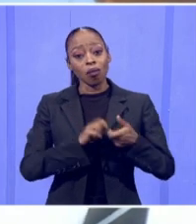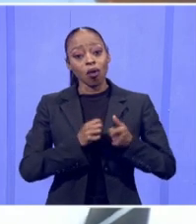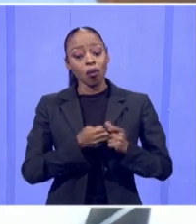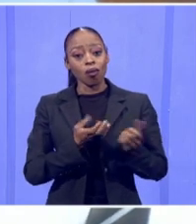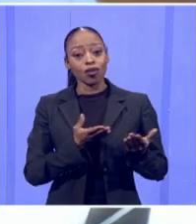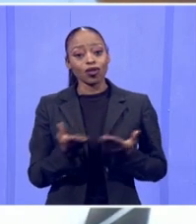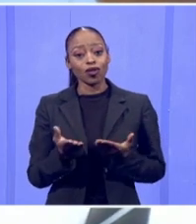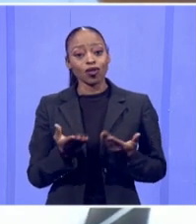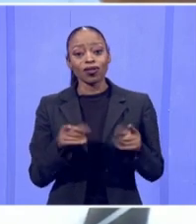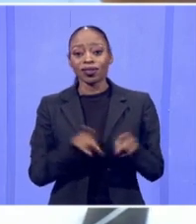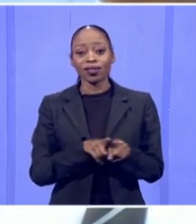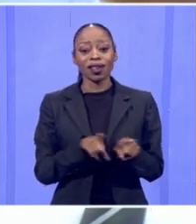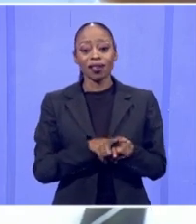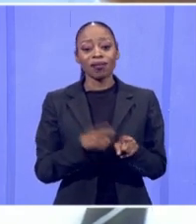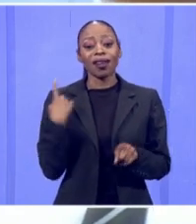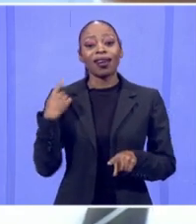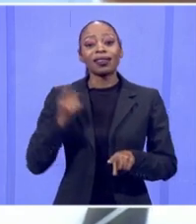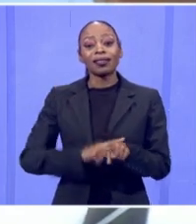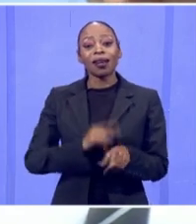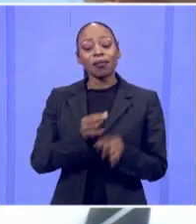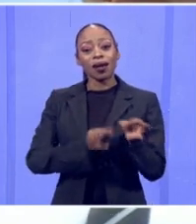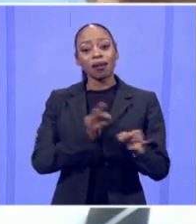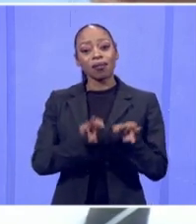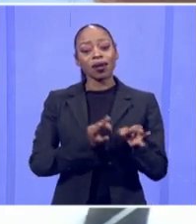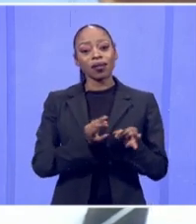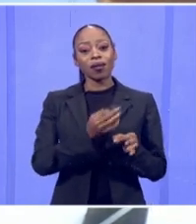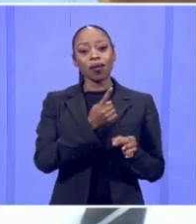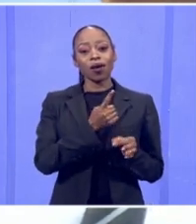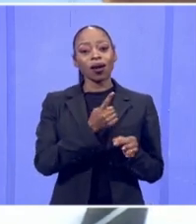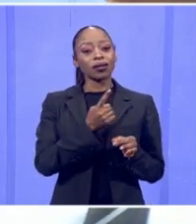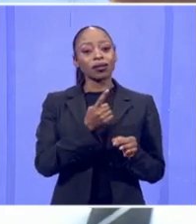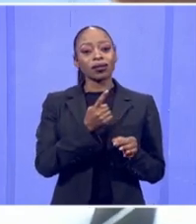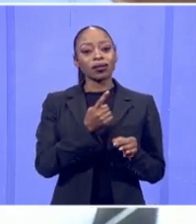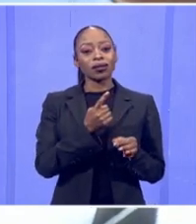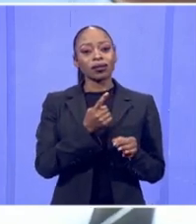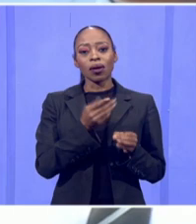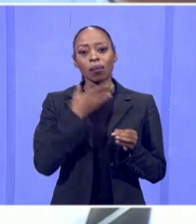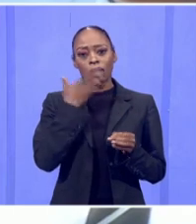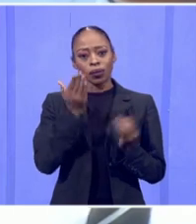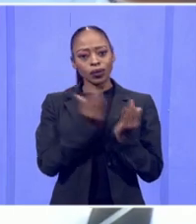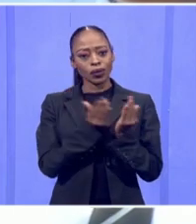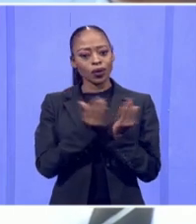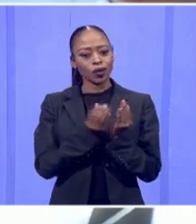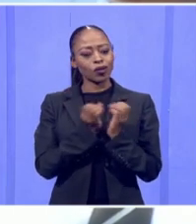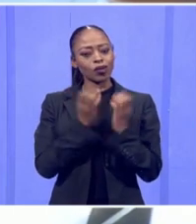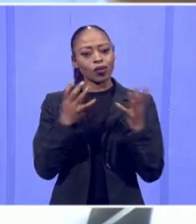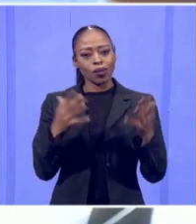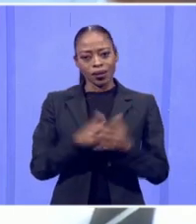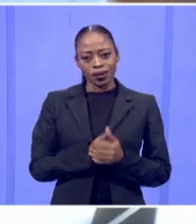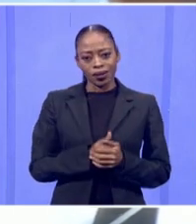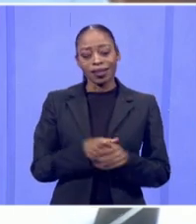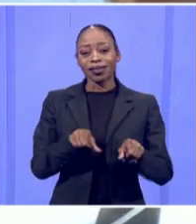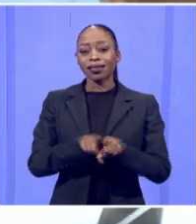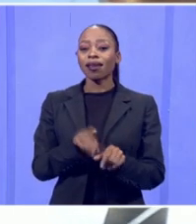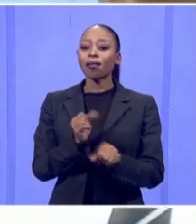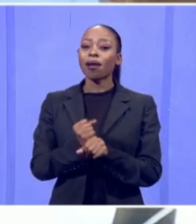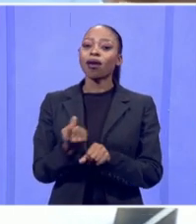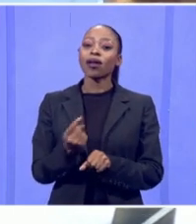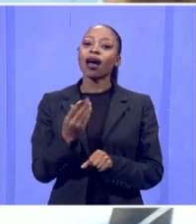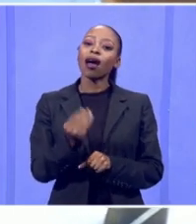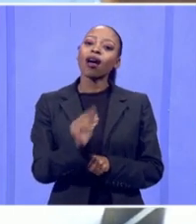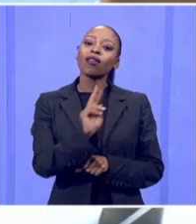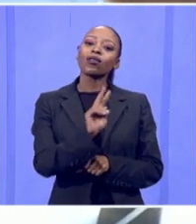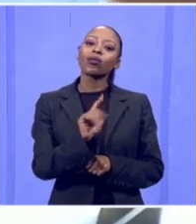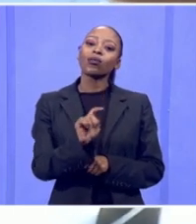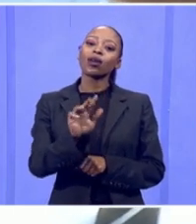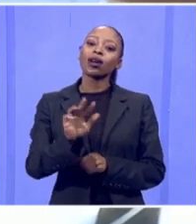just as I said last time, one is one too many if a child has not been placed. But if, for instance, Gauteng's got 2.8